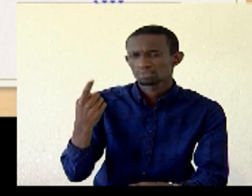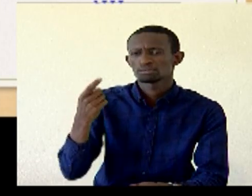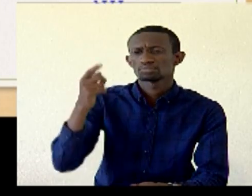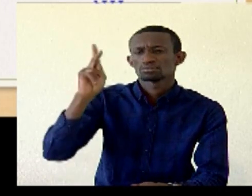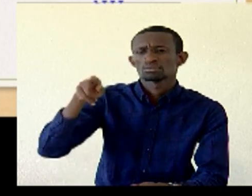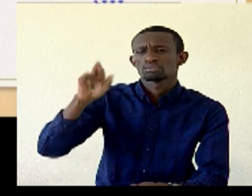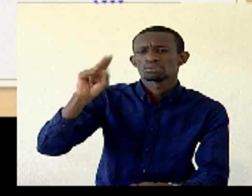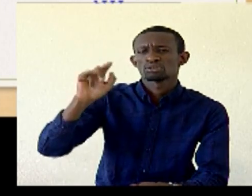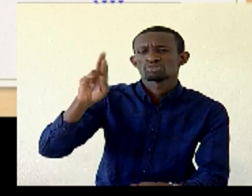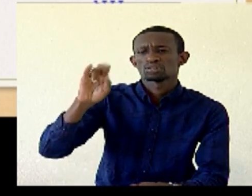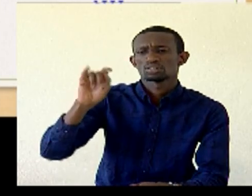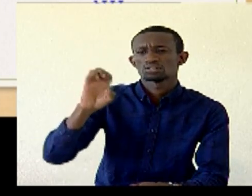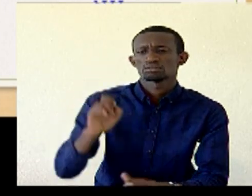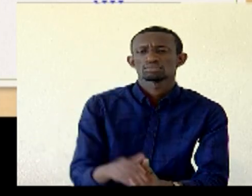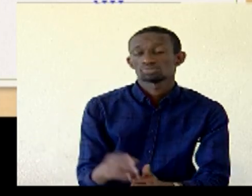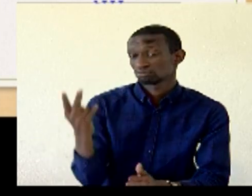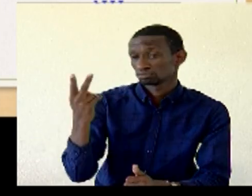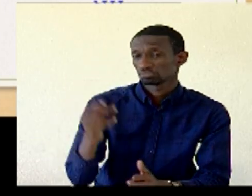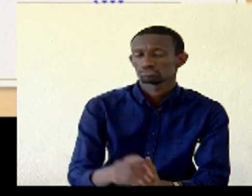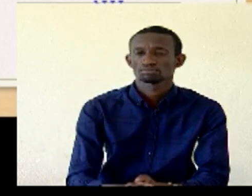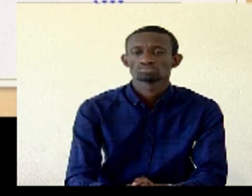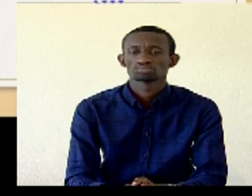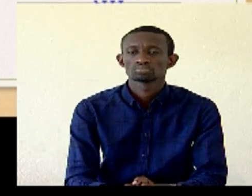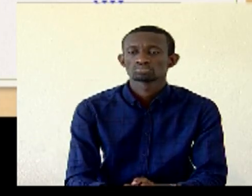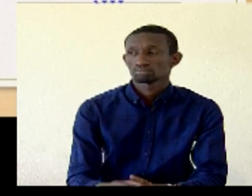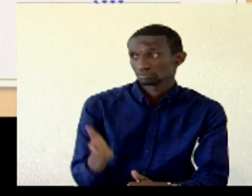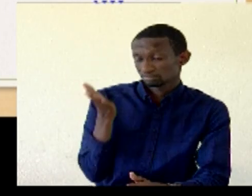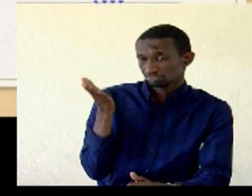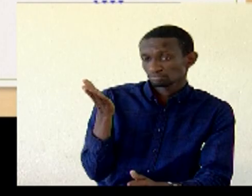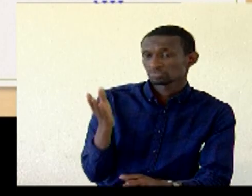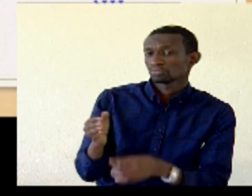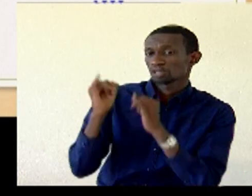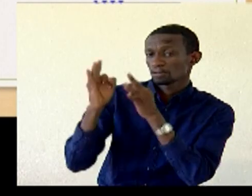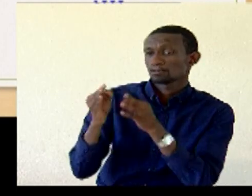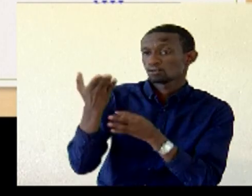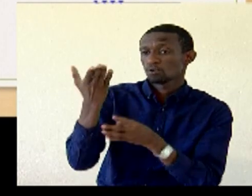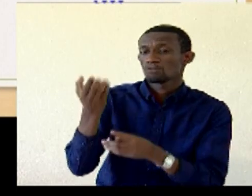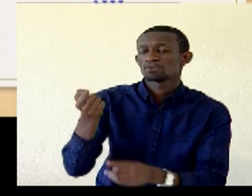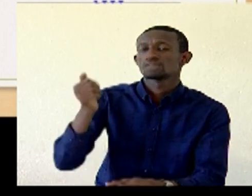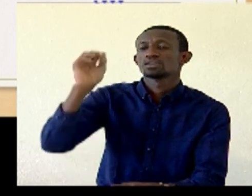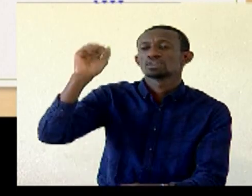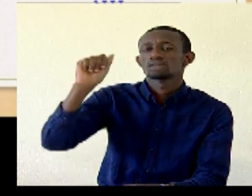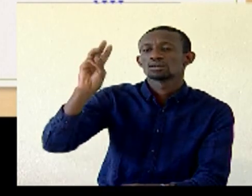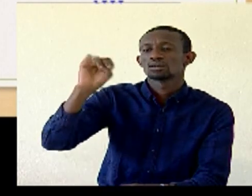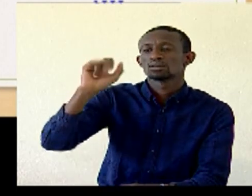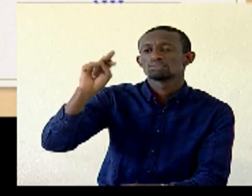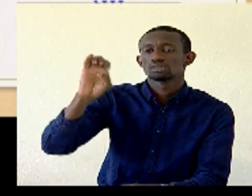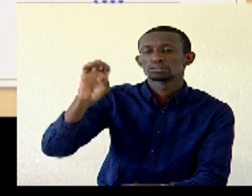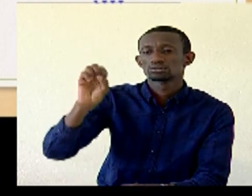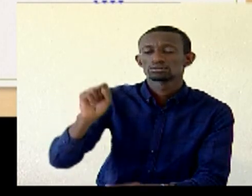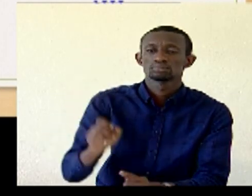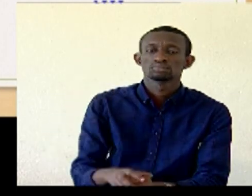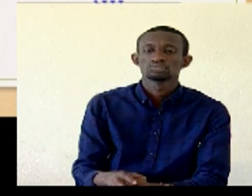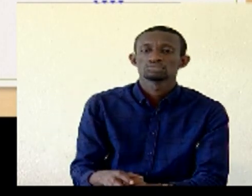these substituents. So in this case, if you have an amine and a carboxylic acid, because the carboxylic